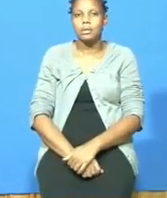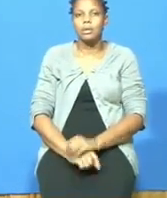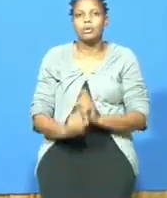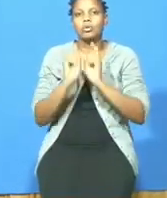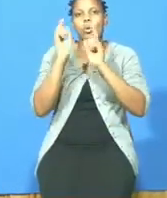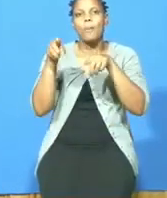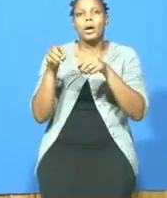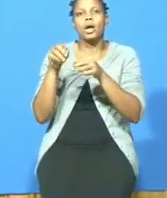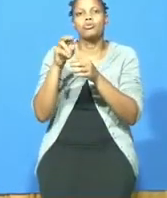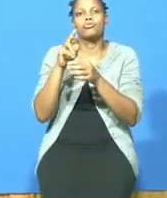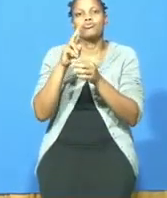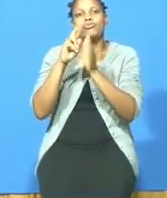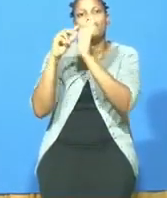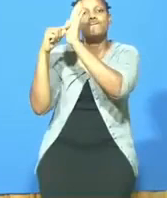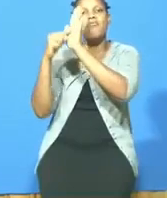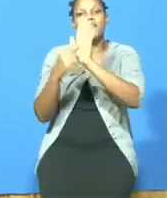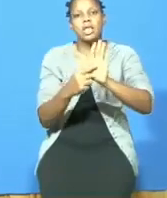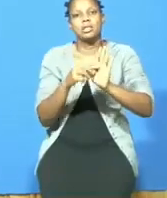Revelation